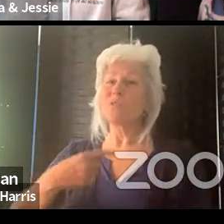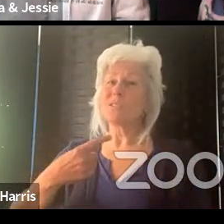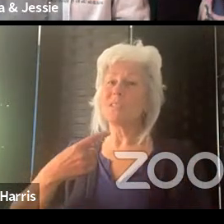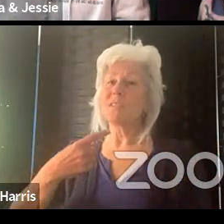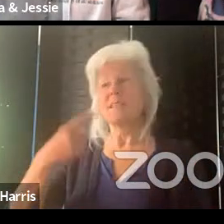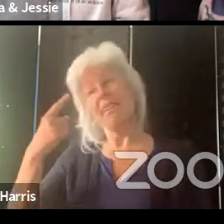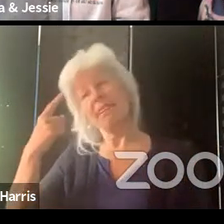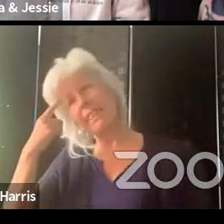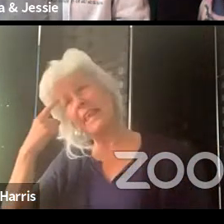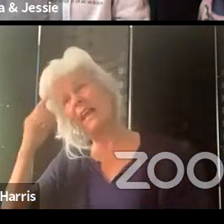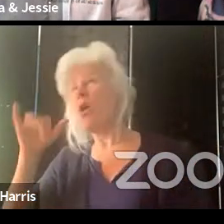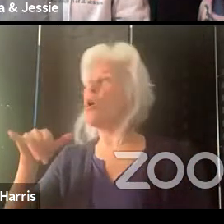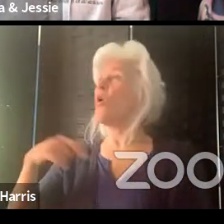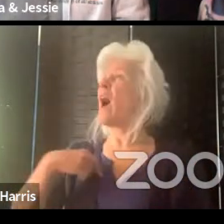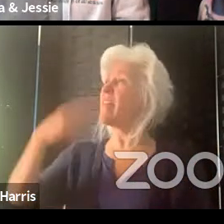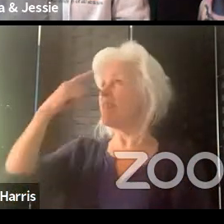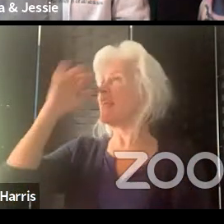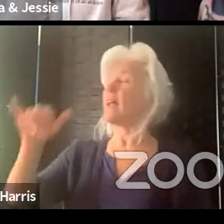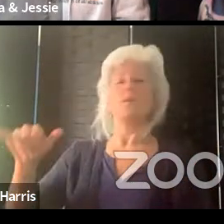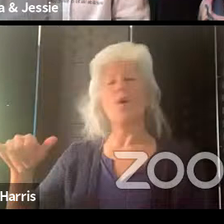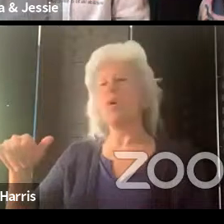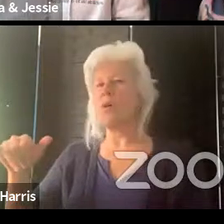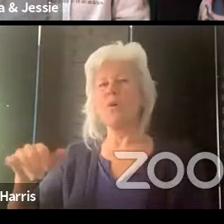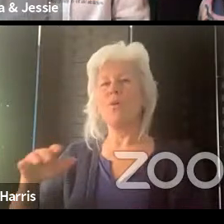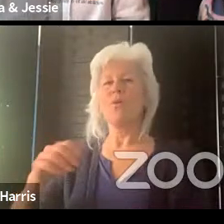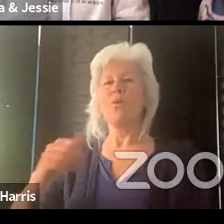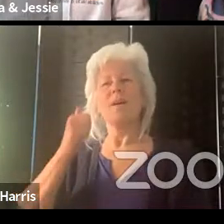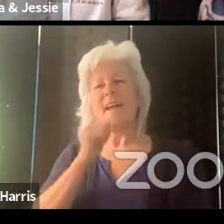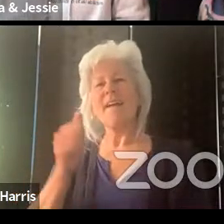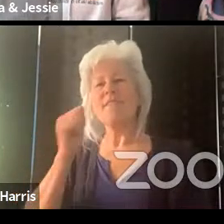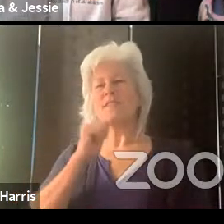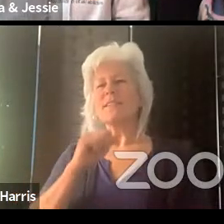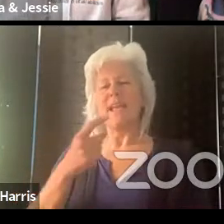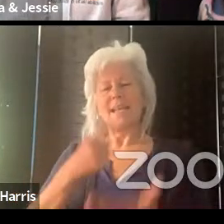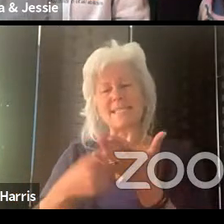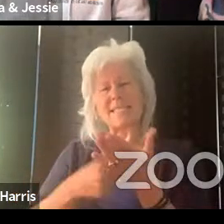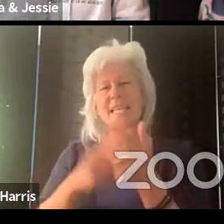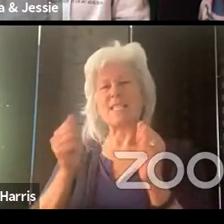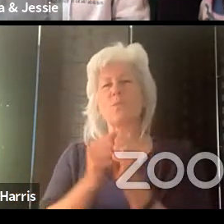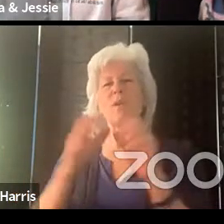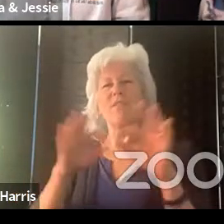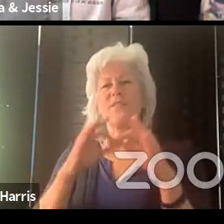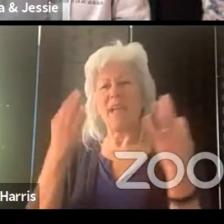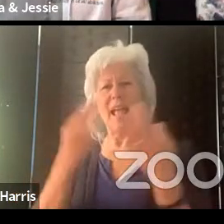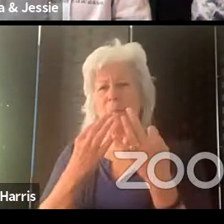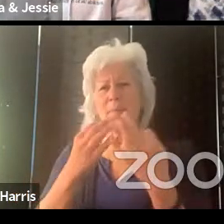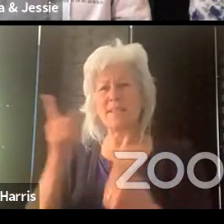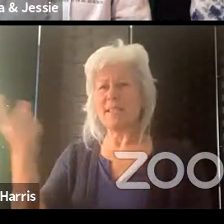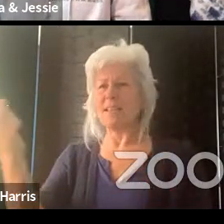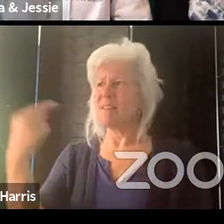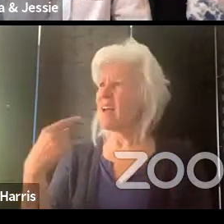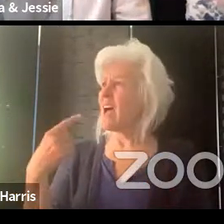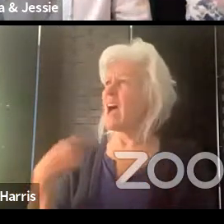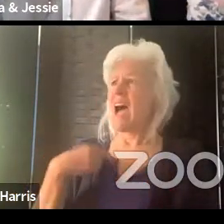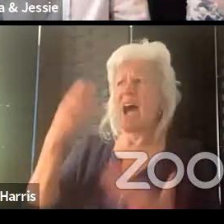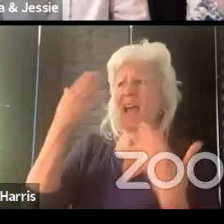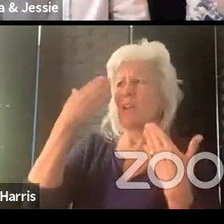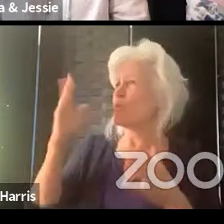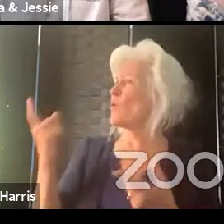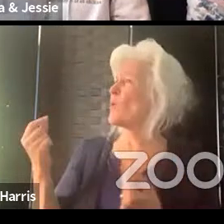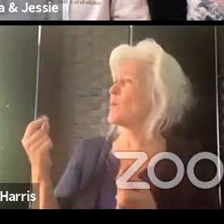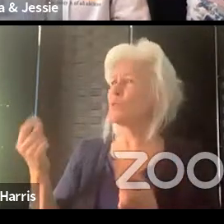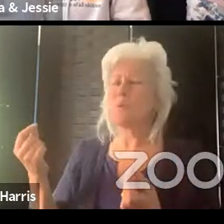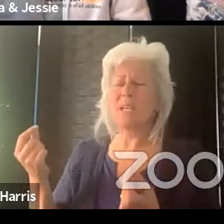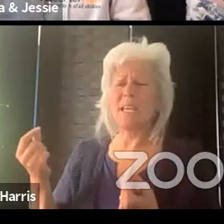speak to families on a daily basis that come to me saying, I don't know what I'm doing. I don't know what questions to ask. I don't